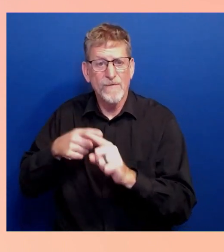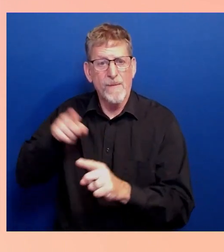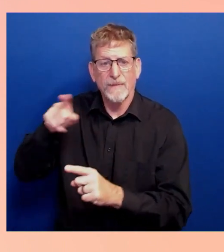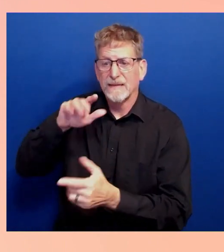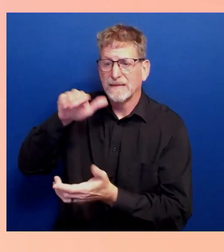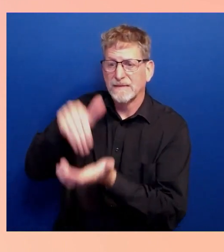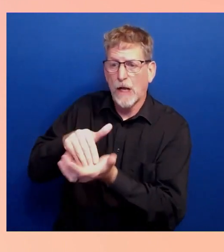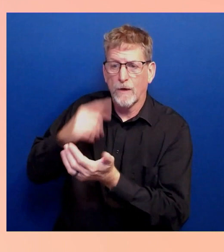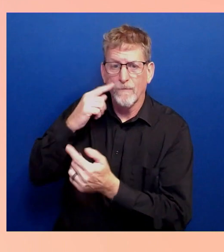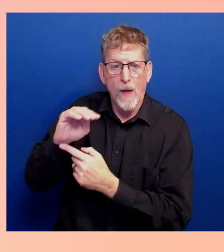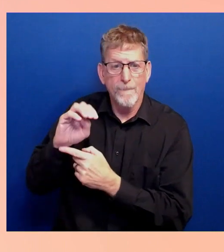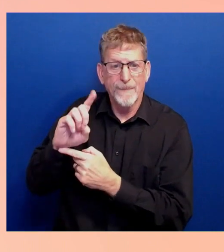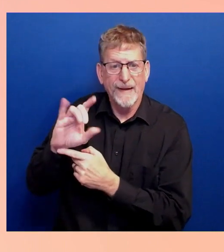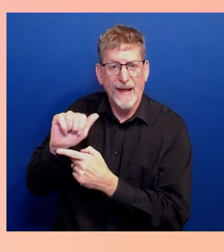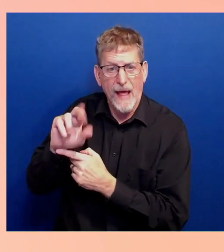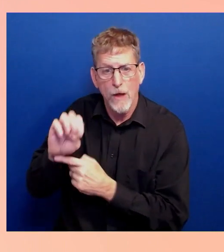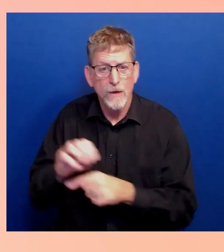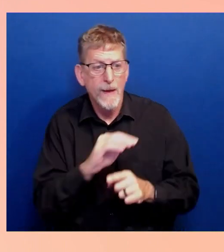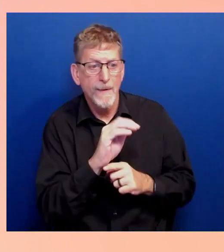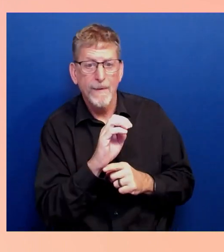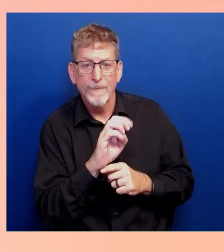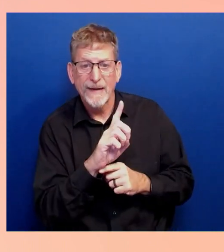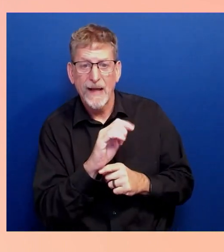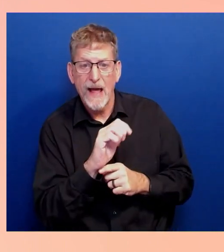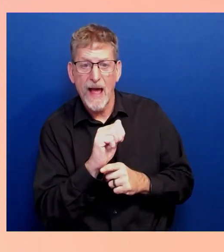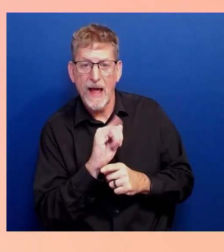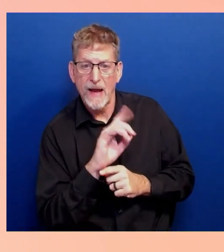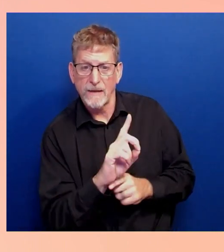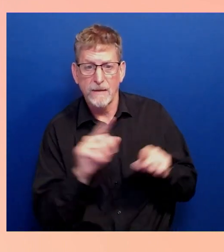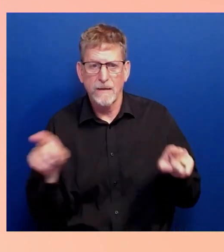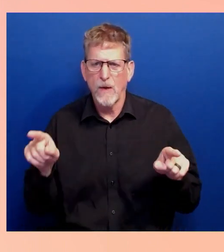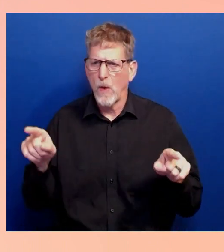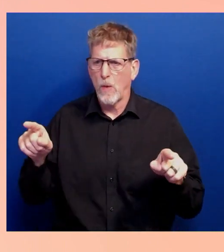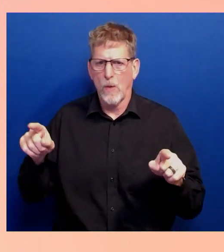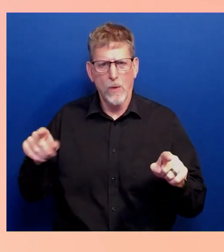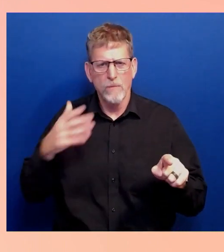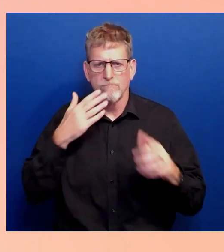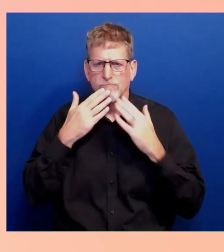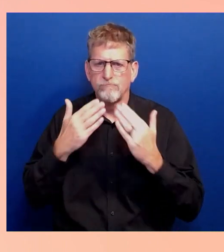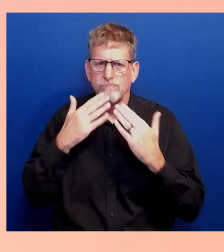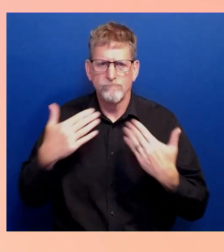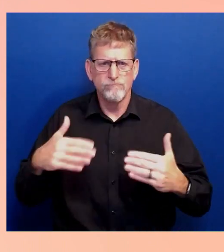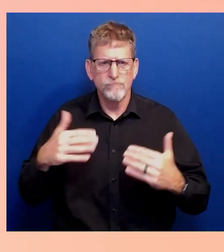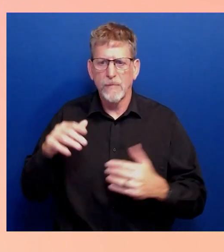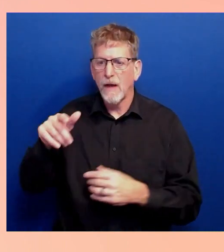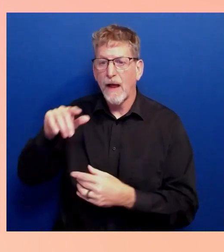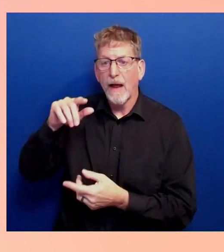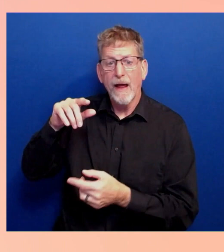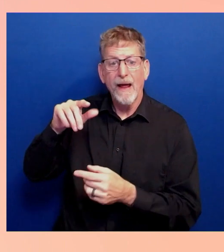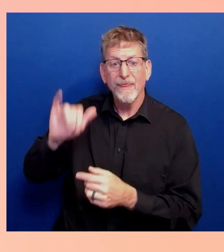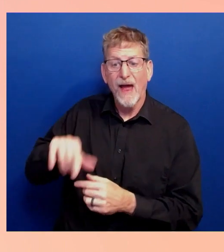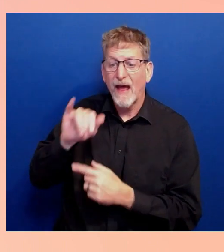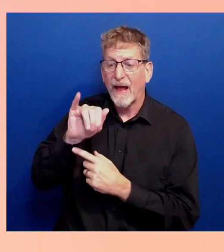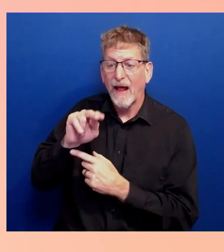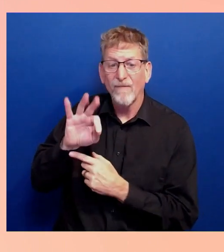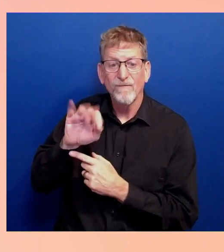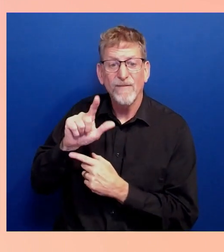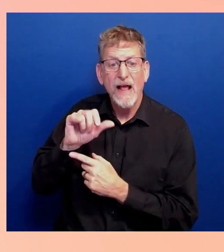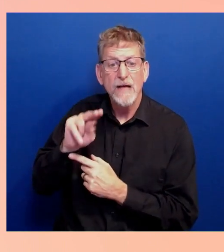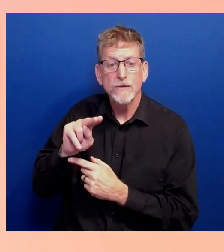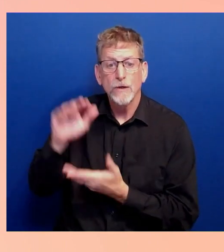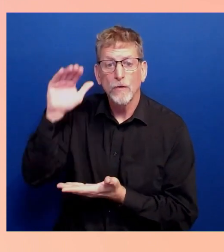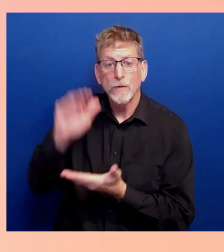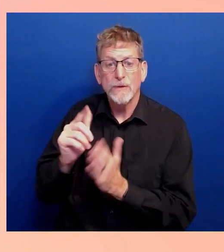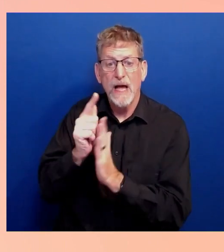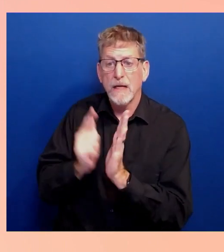in the Inflation Reduction Act, we saw a preservation of those telehealth flexibilities. We continued to see them in the omnibus